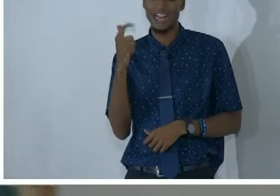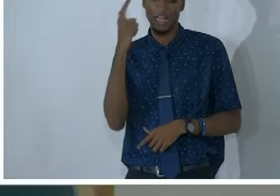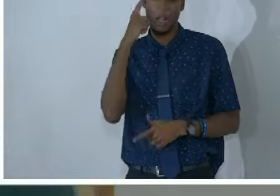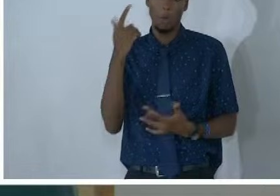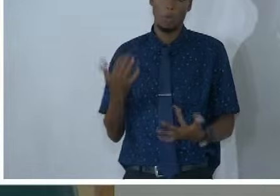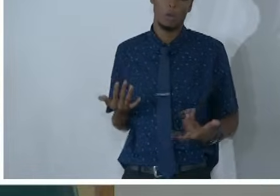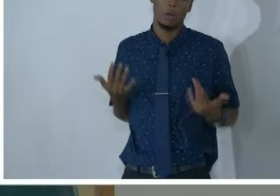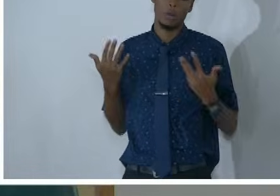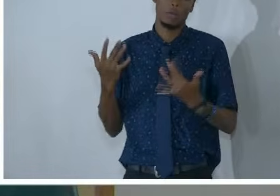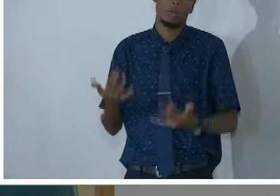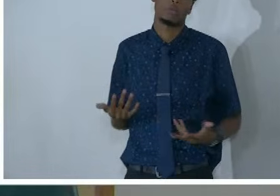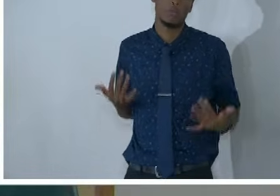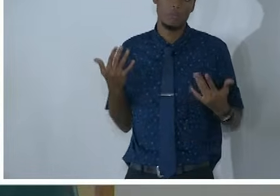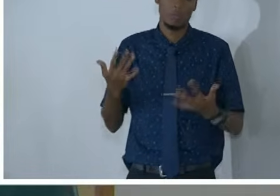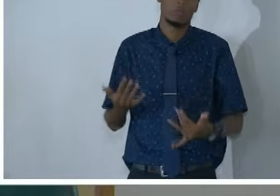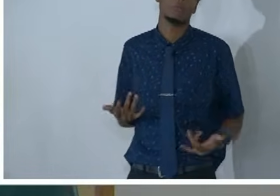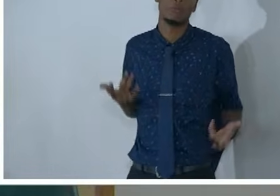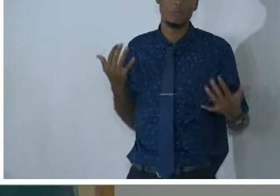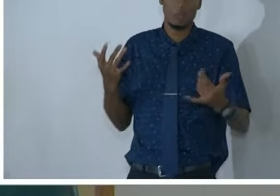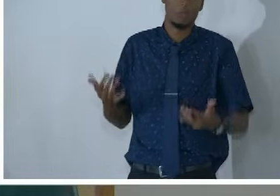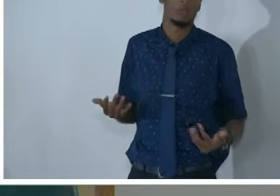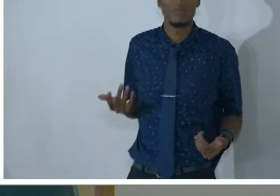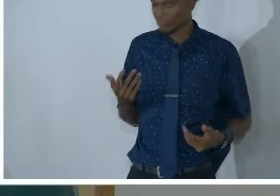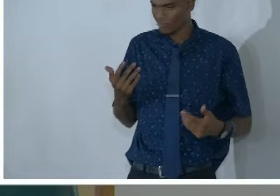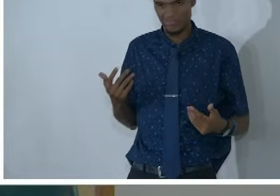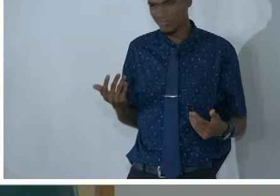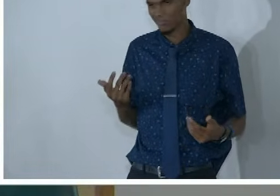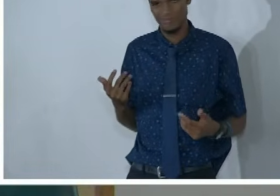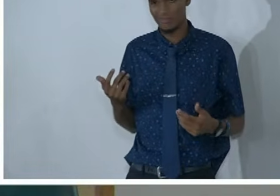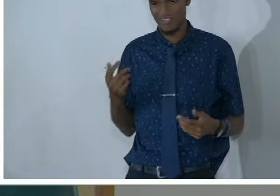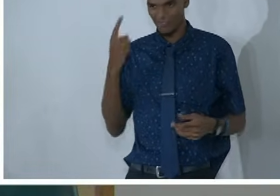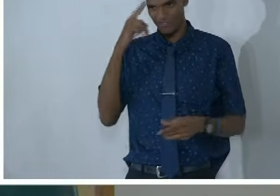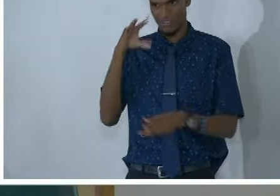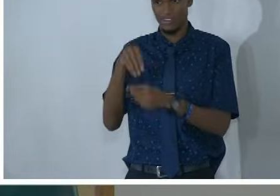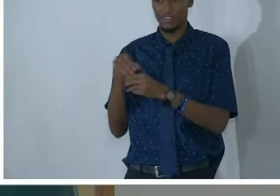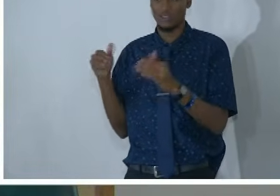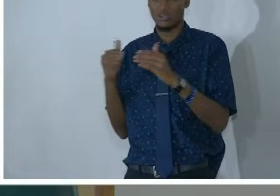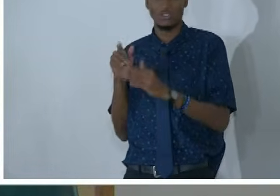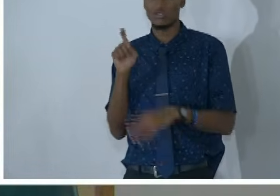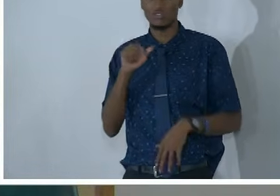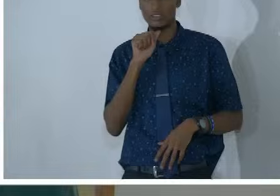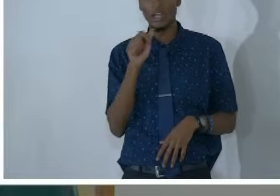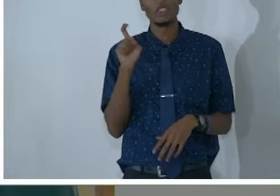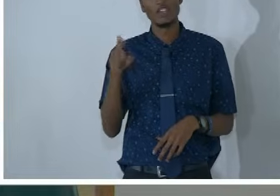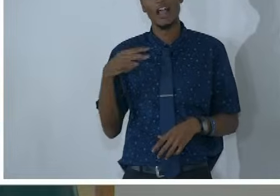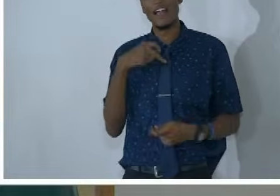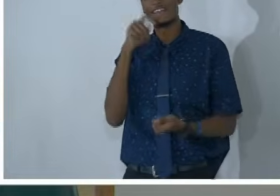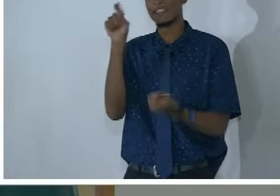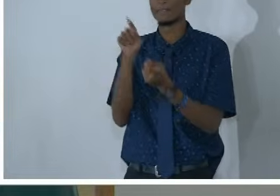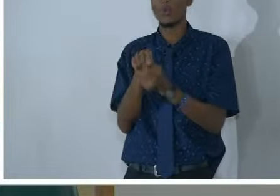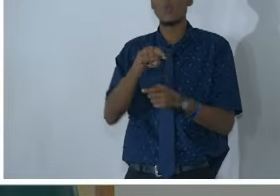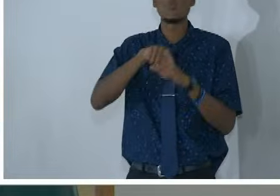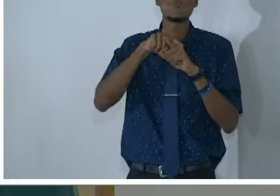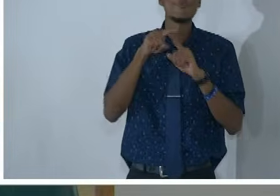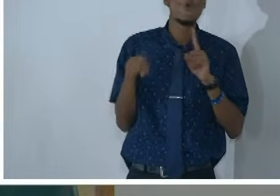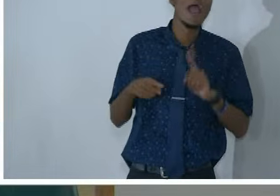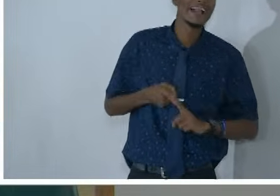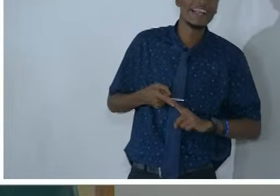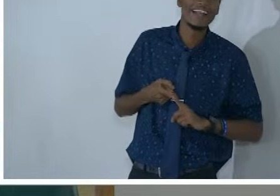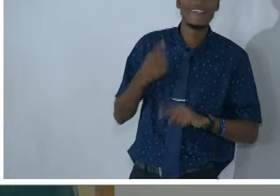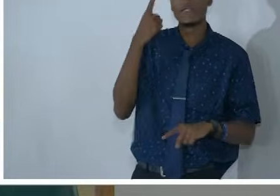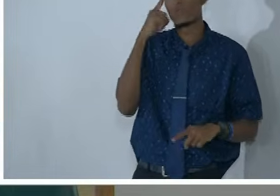system. And so I think it requires some specificity as to when, especially for